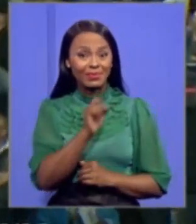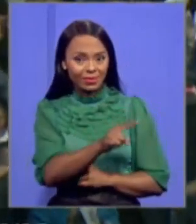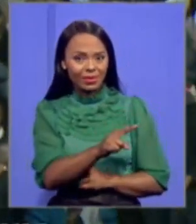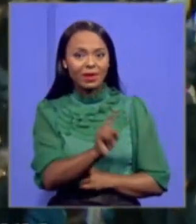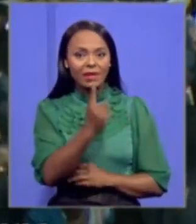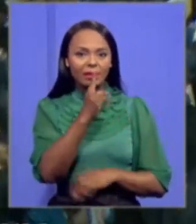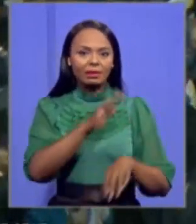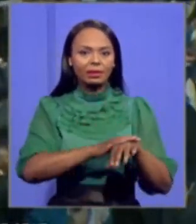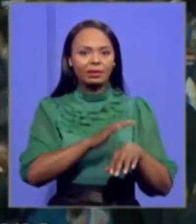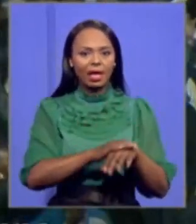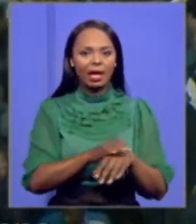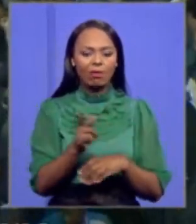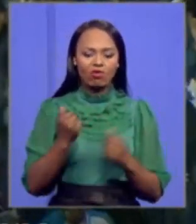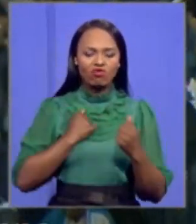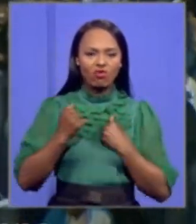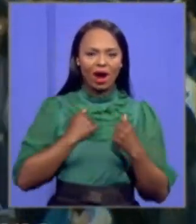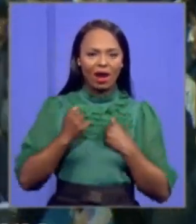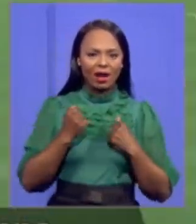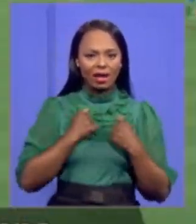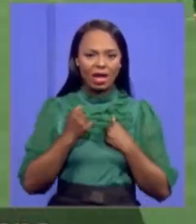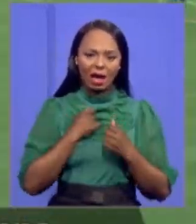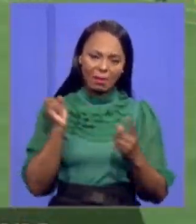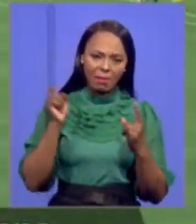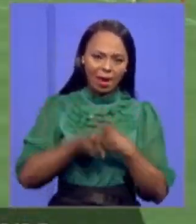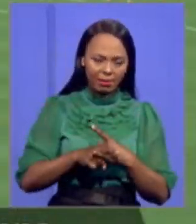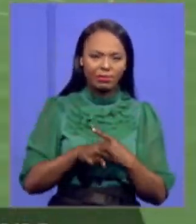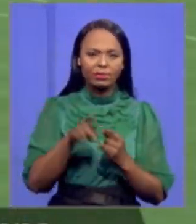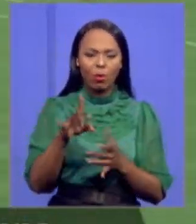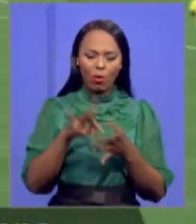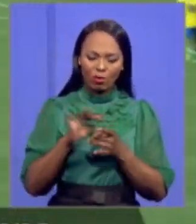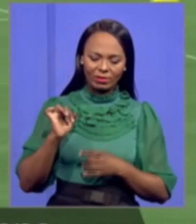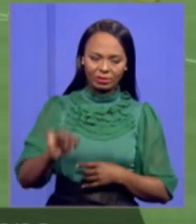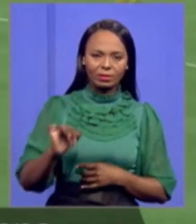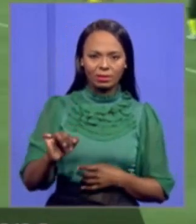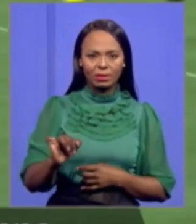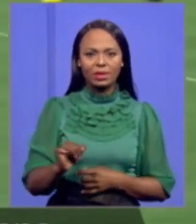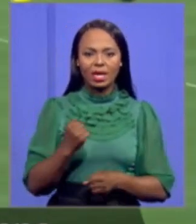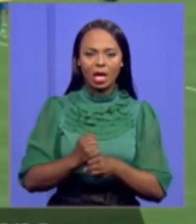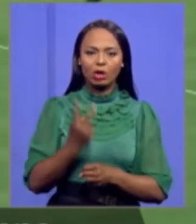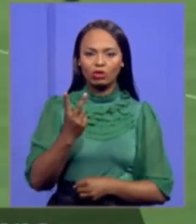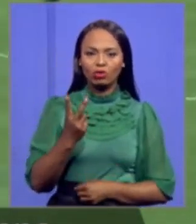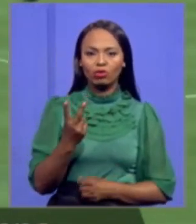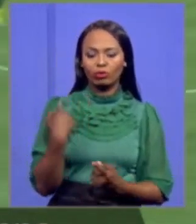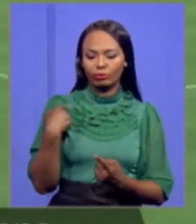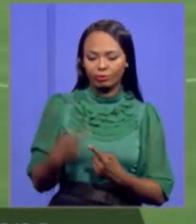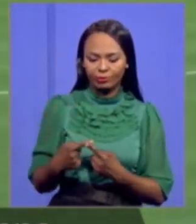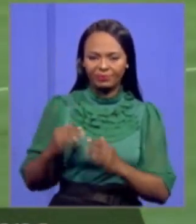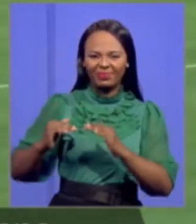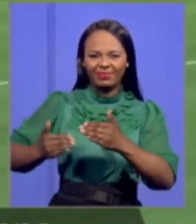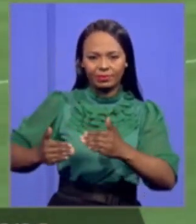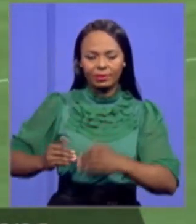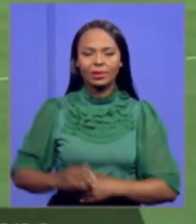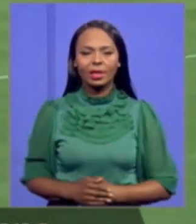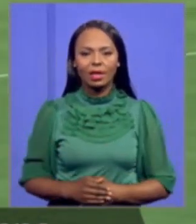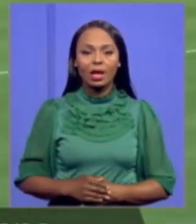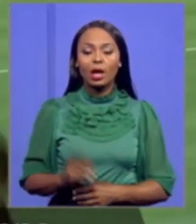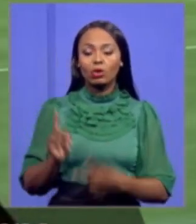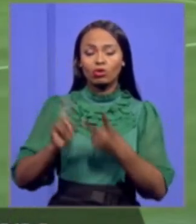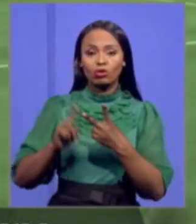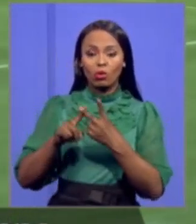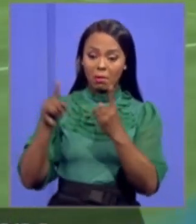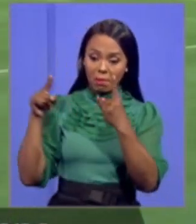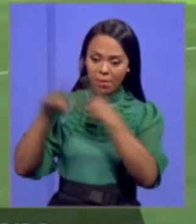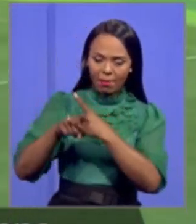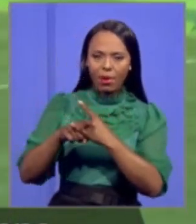ya pele ya Rwanda papading ya selegae mo mengwageng e mebedi. Nno ya bobedi e nušitšwe ke Gilbert